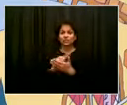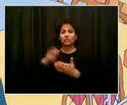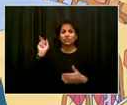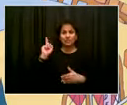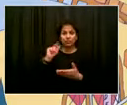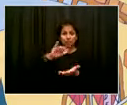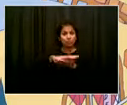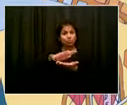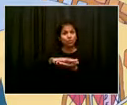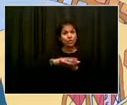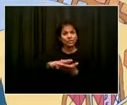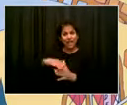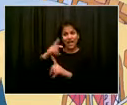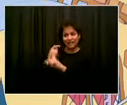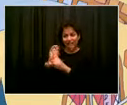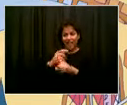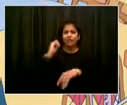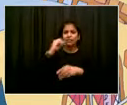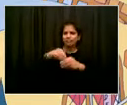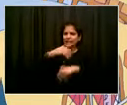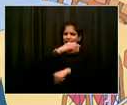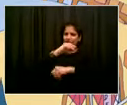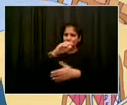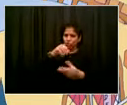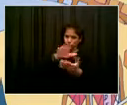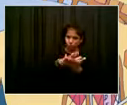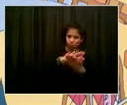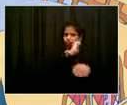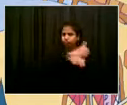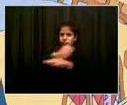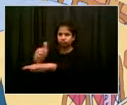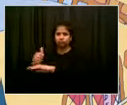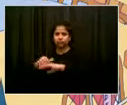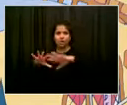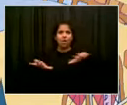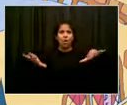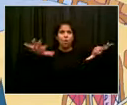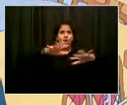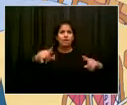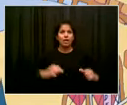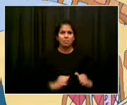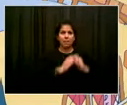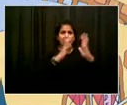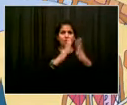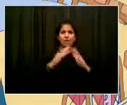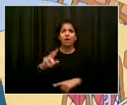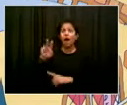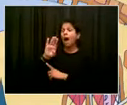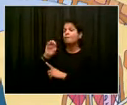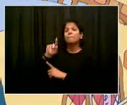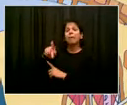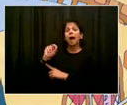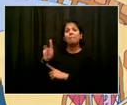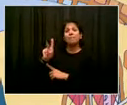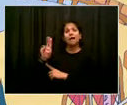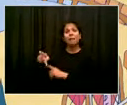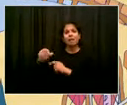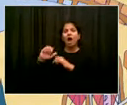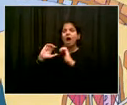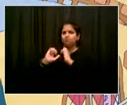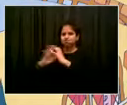vaccine events all over the five boroughs, mobile vaccine units, testing units, you name it. Today, we're focused on one of the most